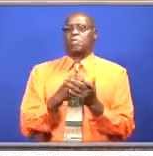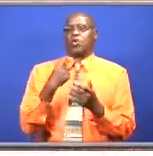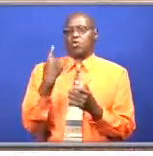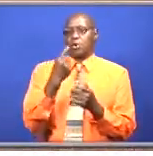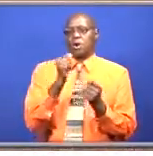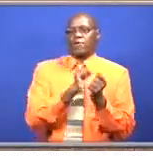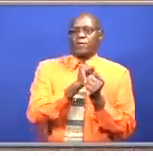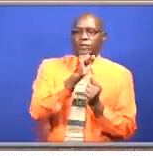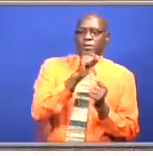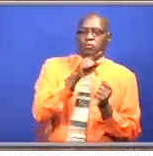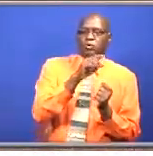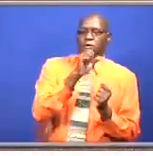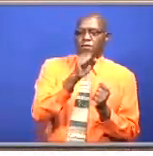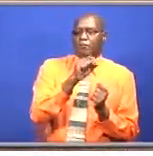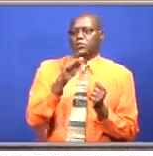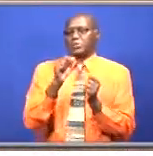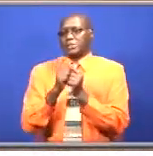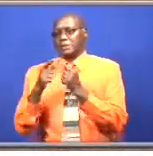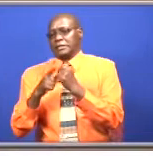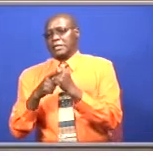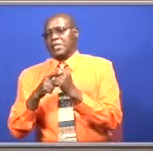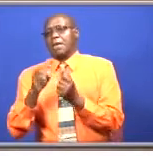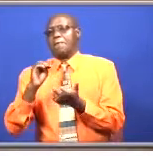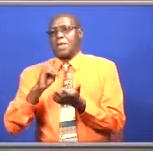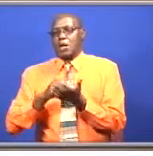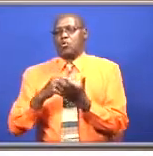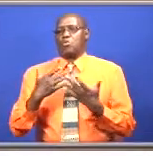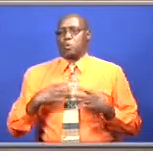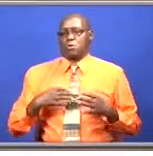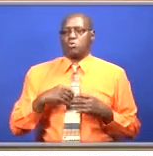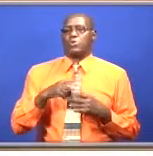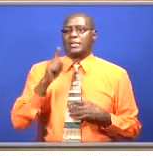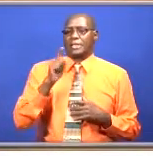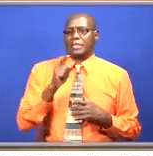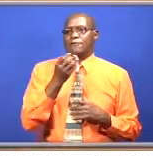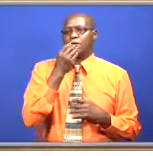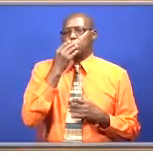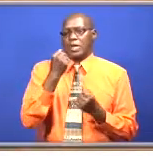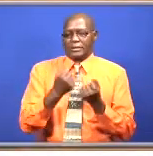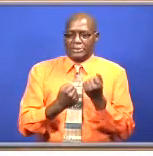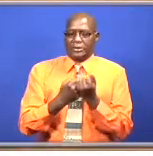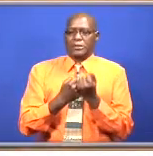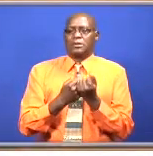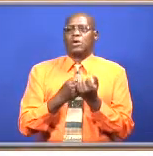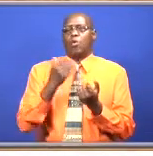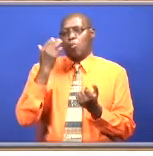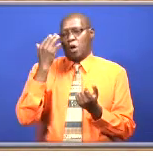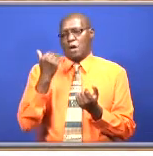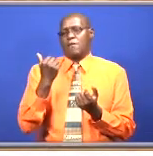to 16 million people in East Africa region are in need of immediate food assistance due to the drought, and the situation is